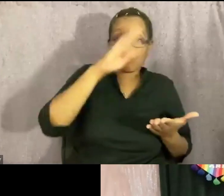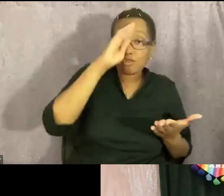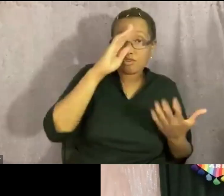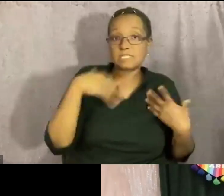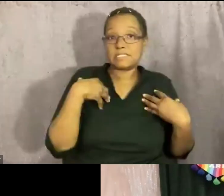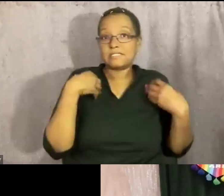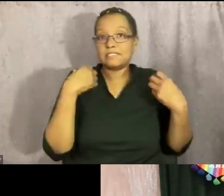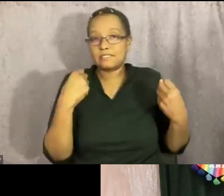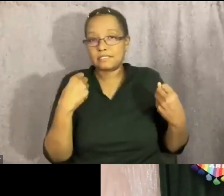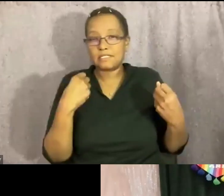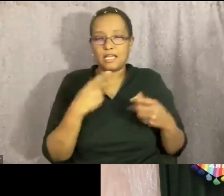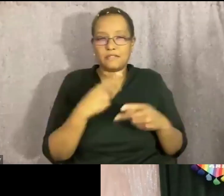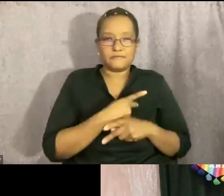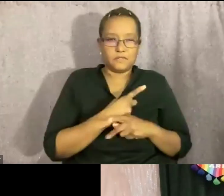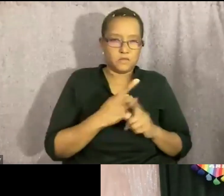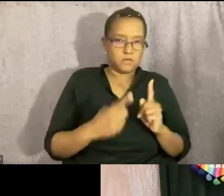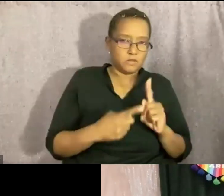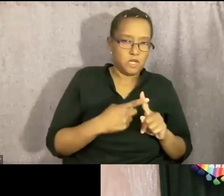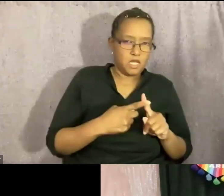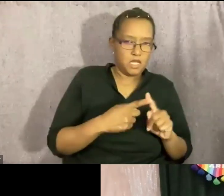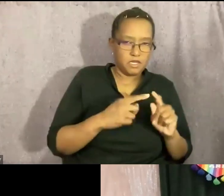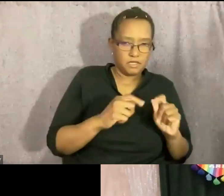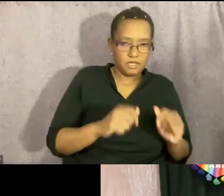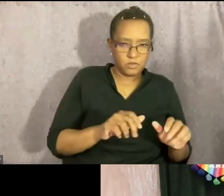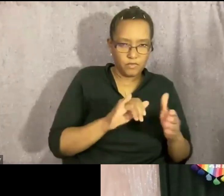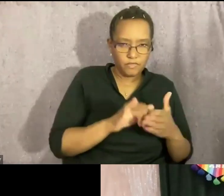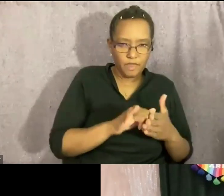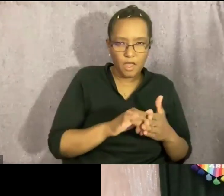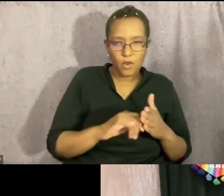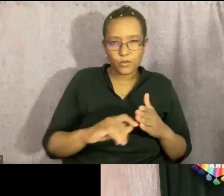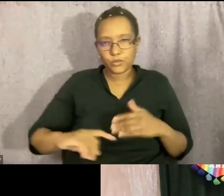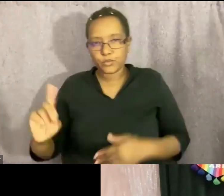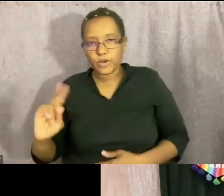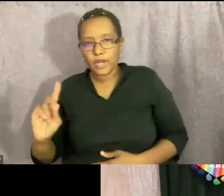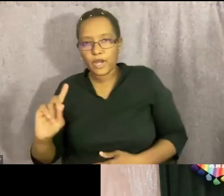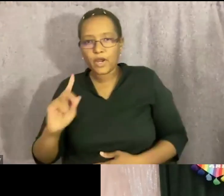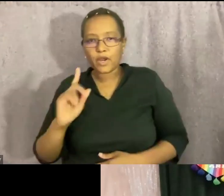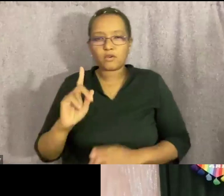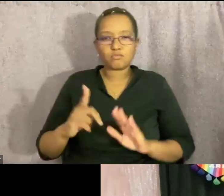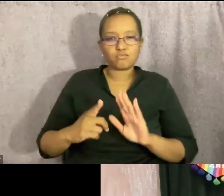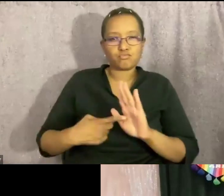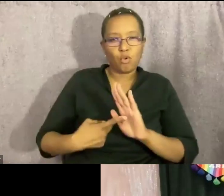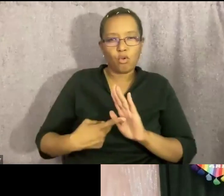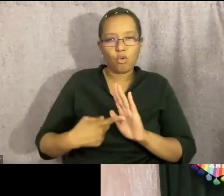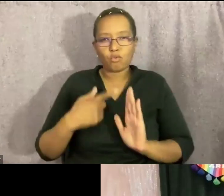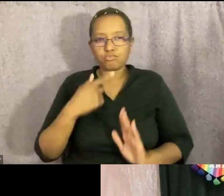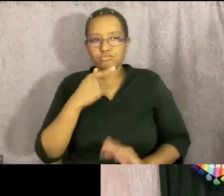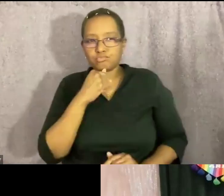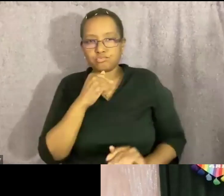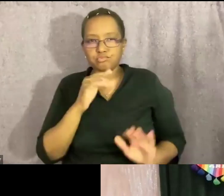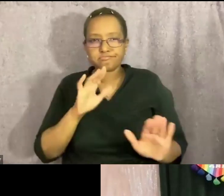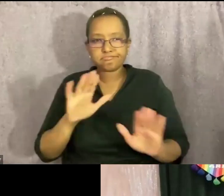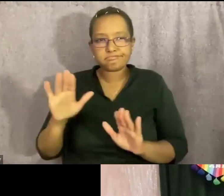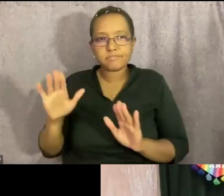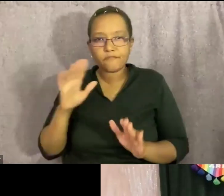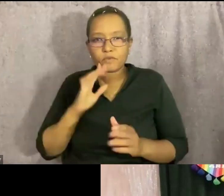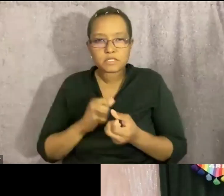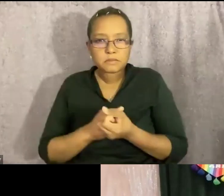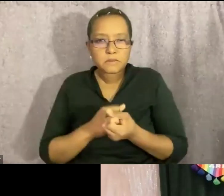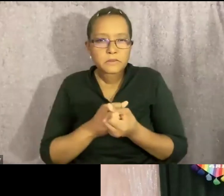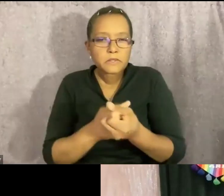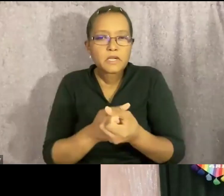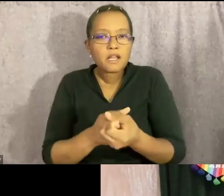All right. And just for the folks at home, I need you to know when Jamoke said that line about the lift